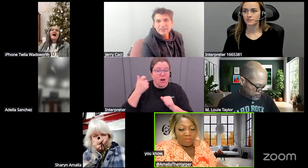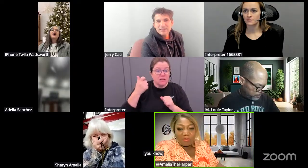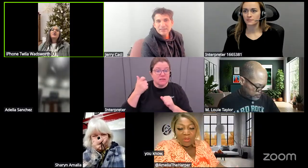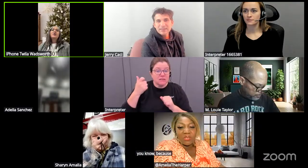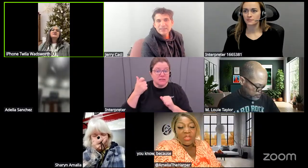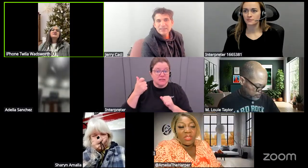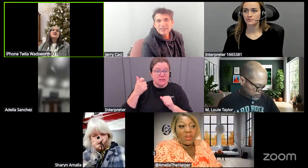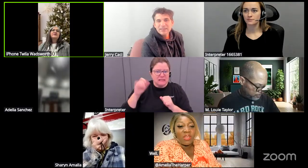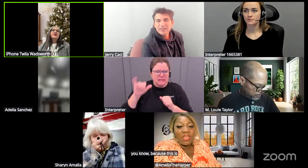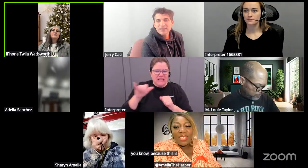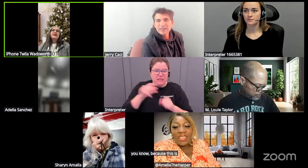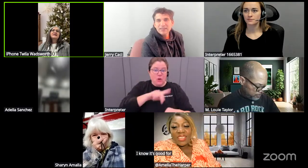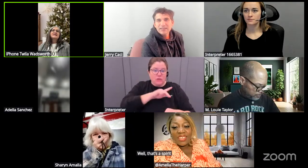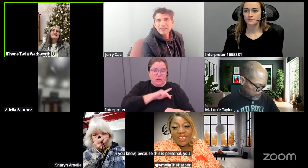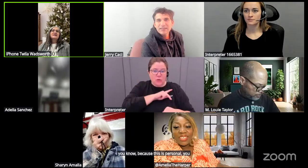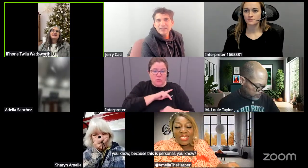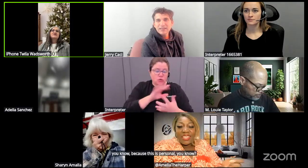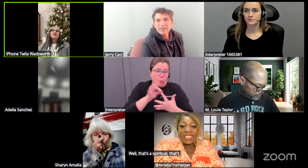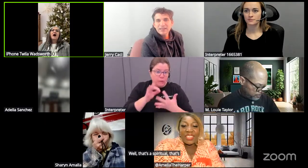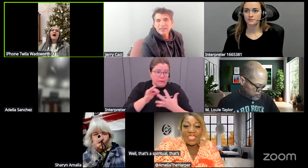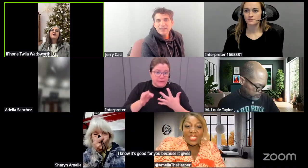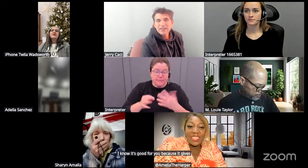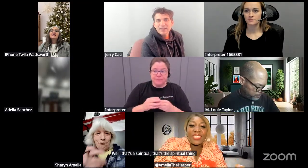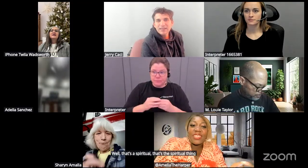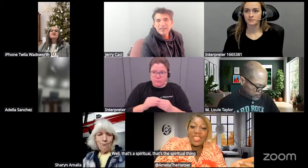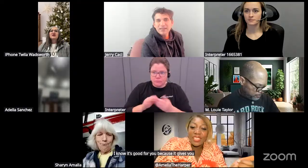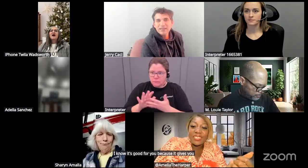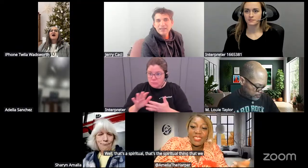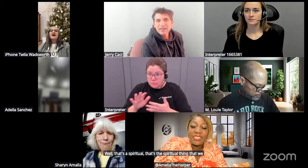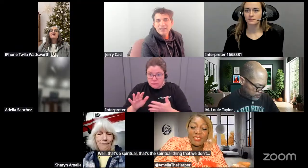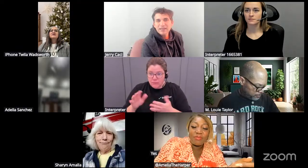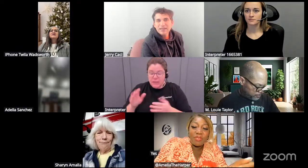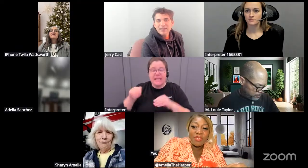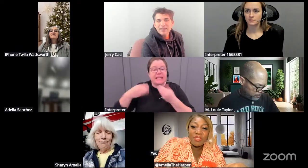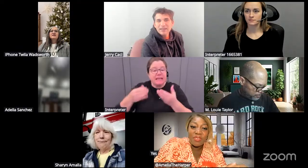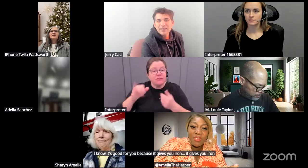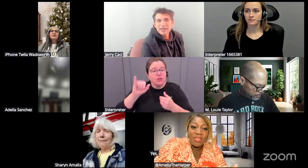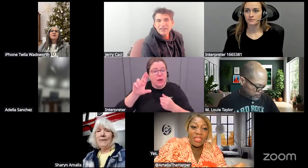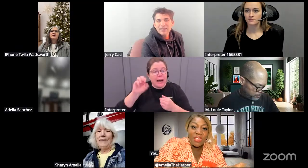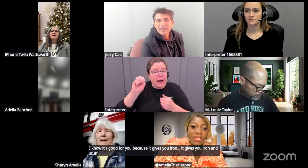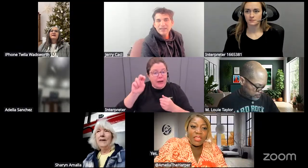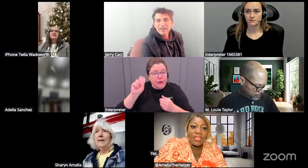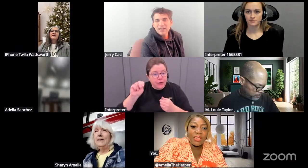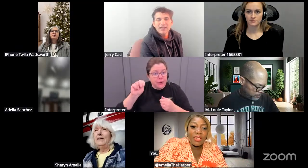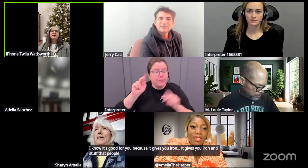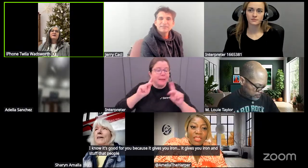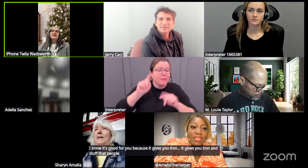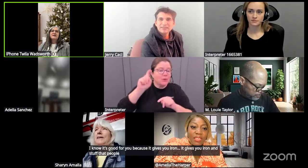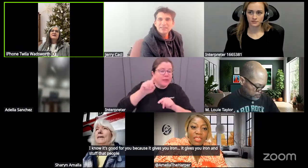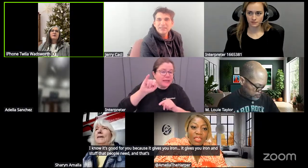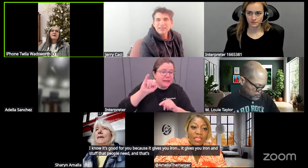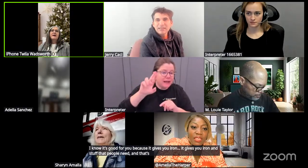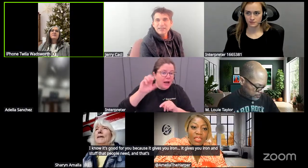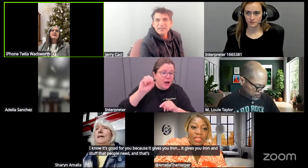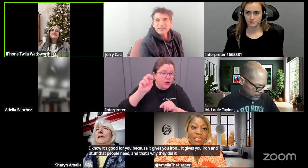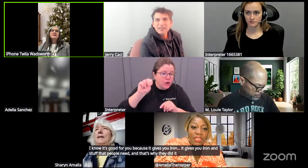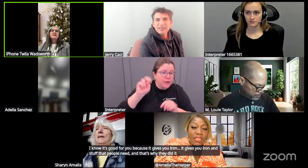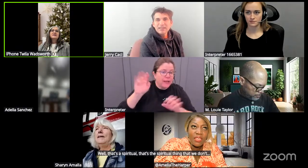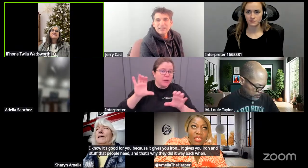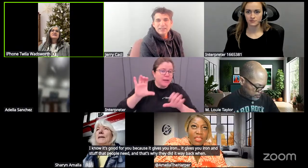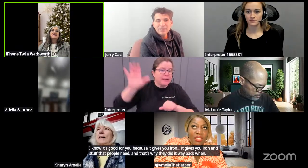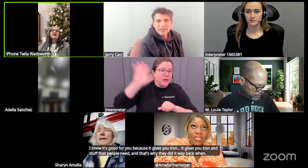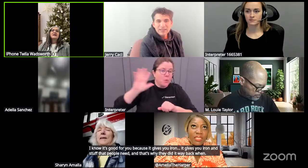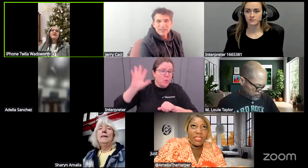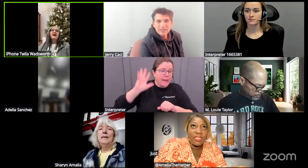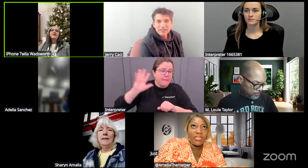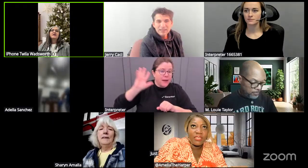I know it's that's personal, good for you spiritual. That's because the it gives spiritual you thing that we iron. don't eat. It gives you yes. iron and stuff that people need, and that's why they did it way back when. Just